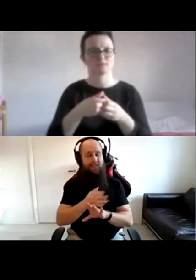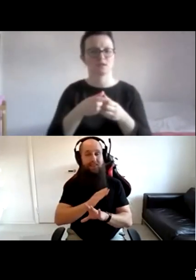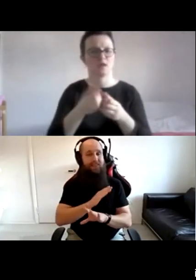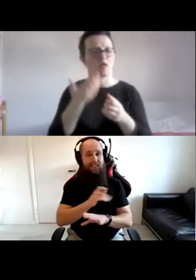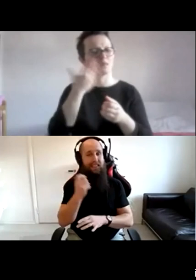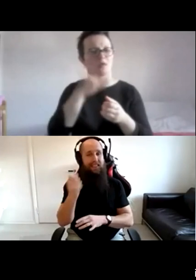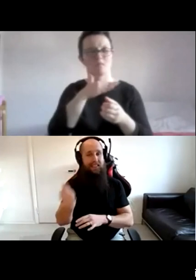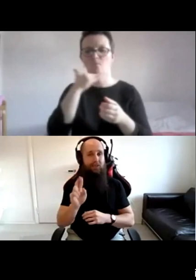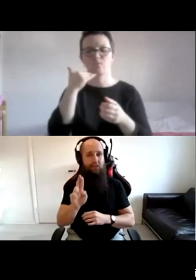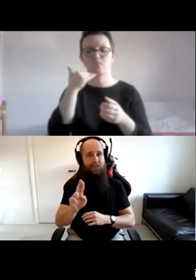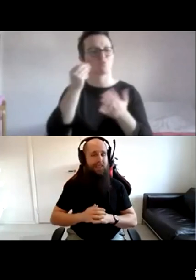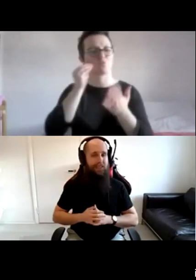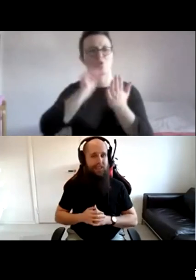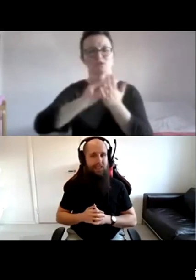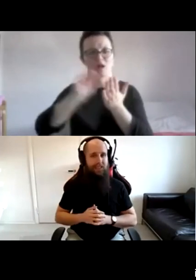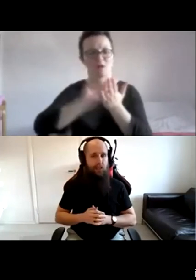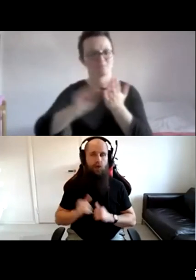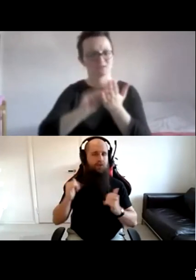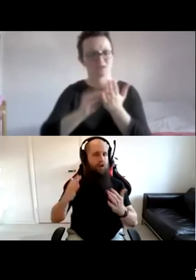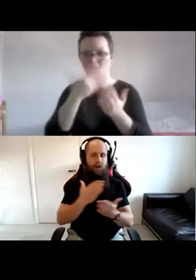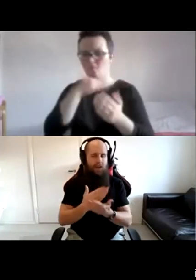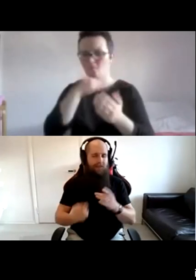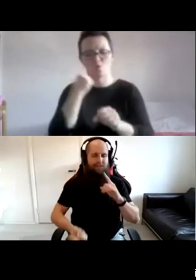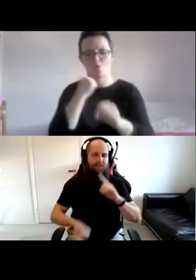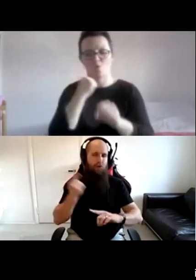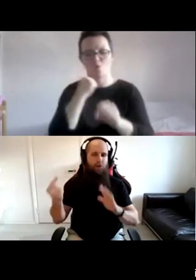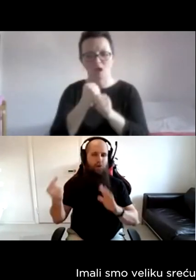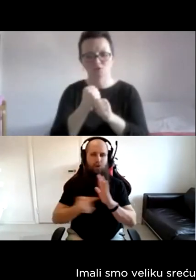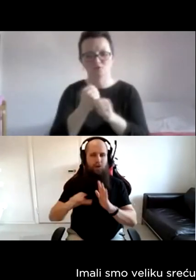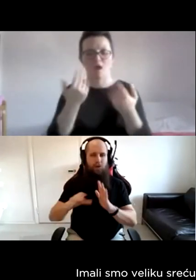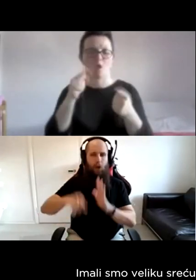not the first time someone is picking up this issue.